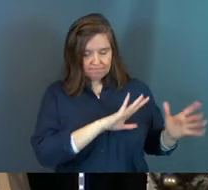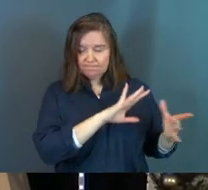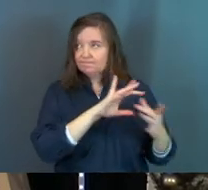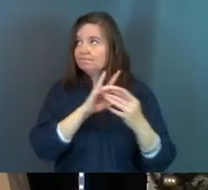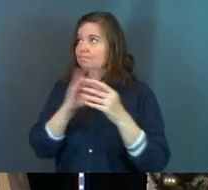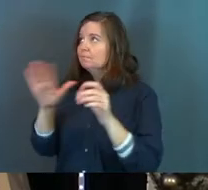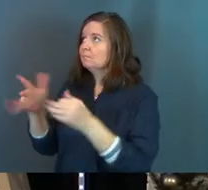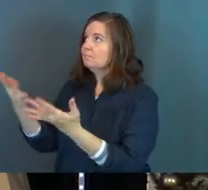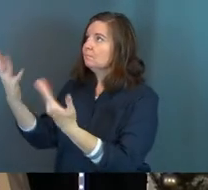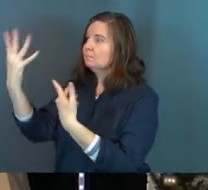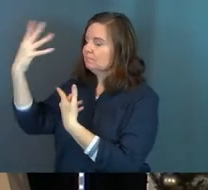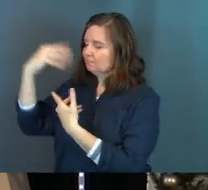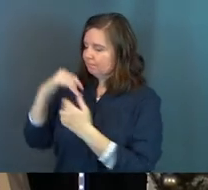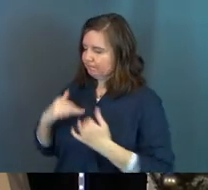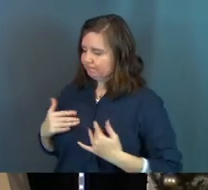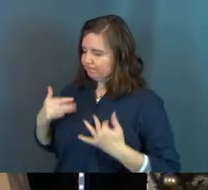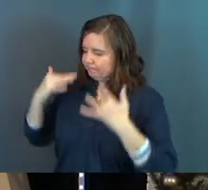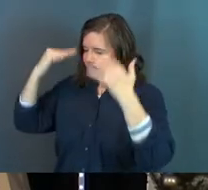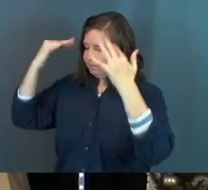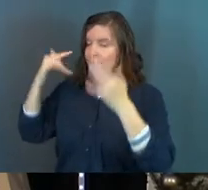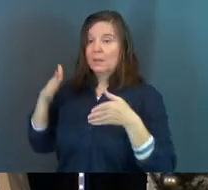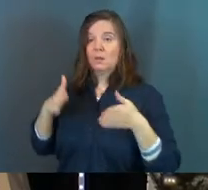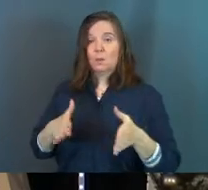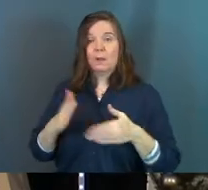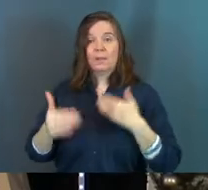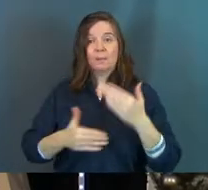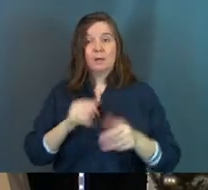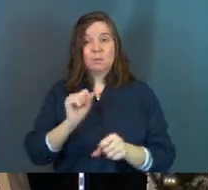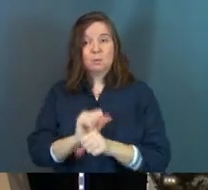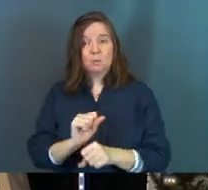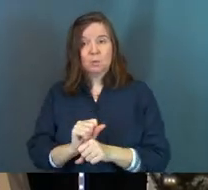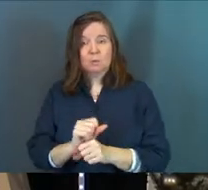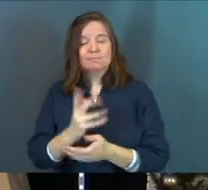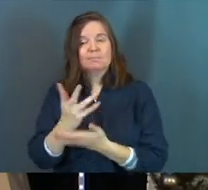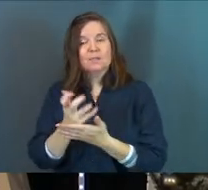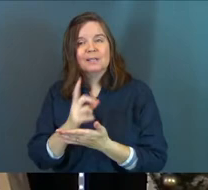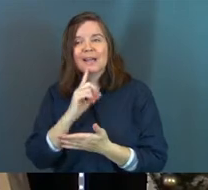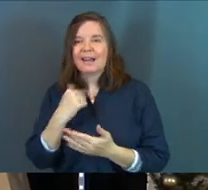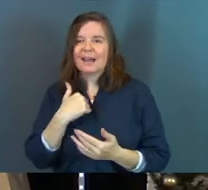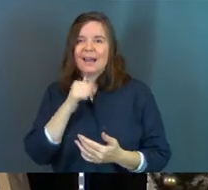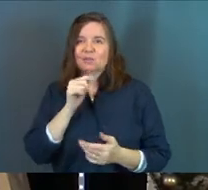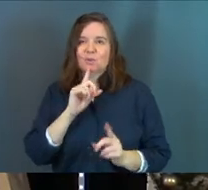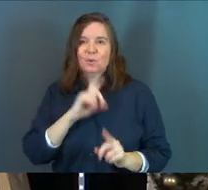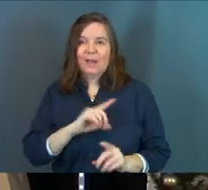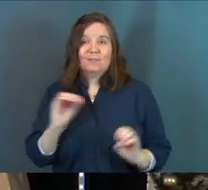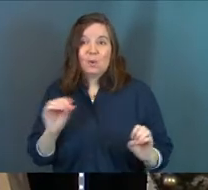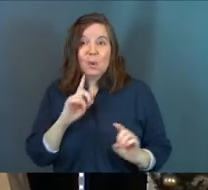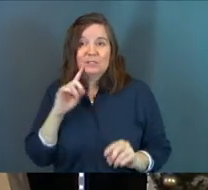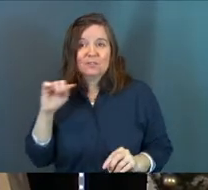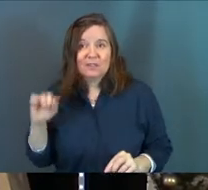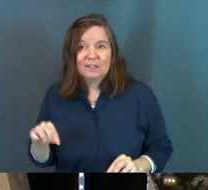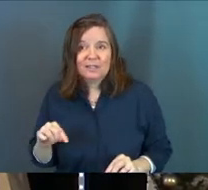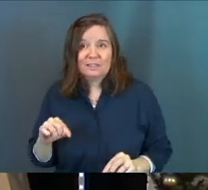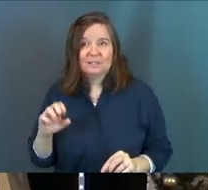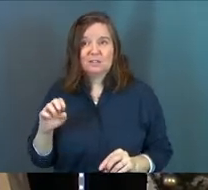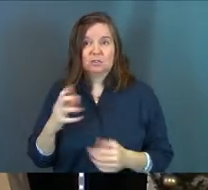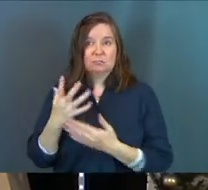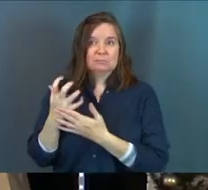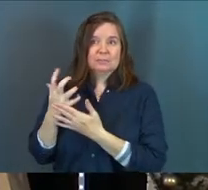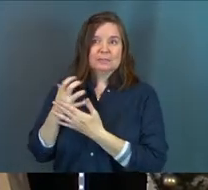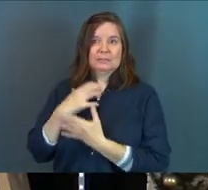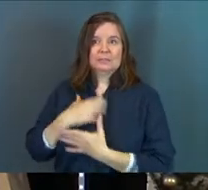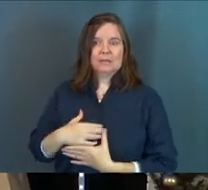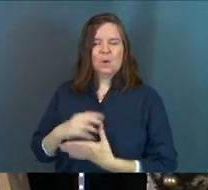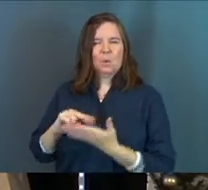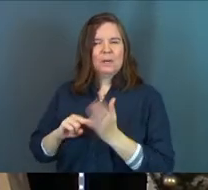him. That's the way that process works. Earnestly, and see, I had no answer for this. Earnestly desire the